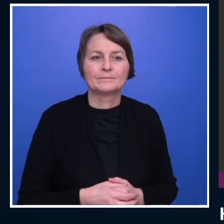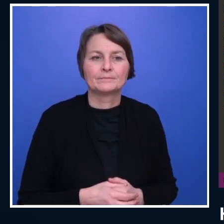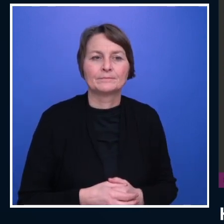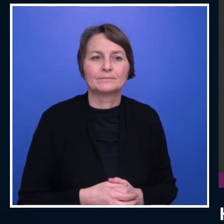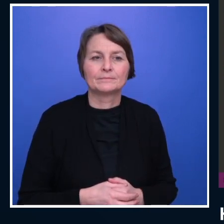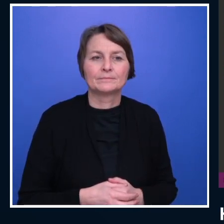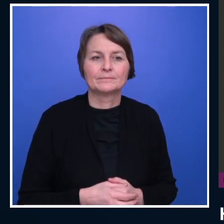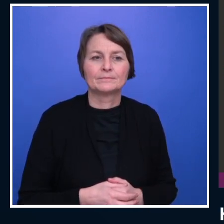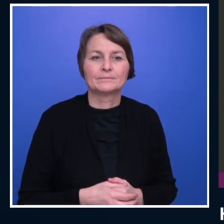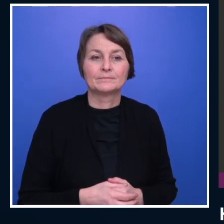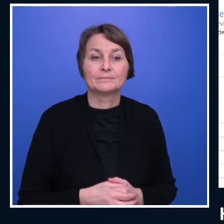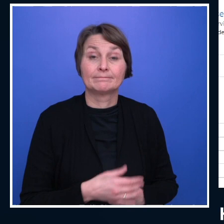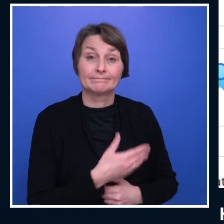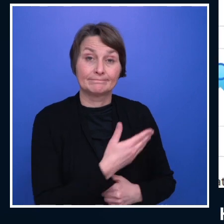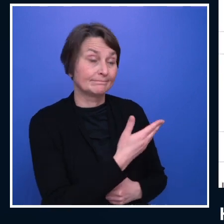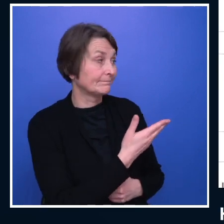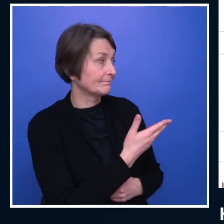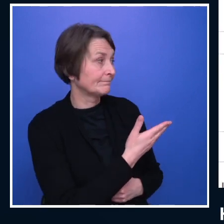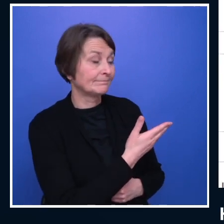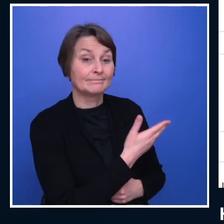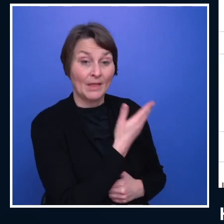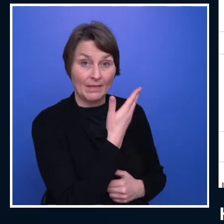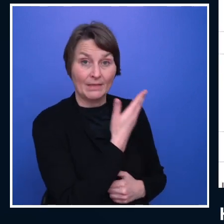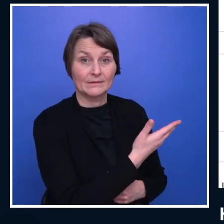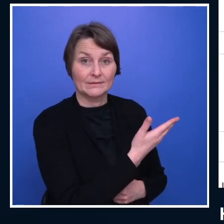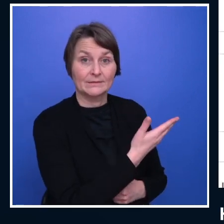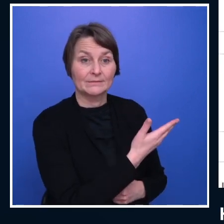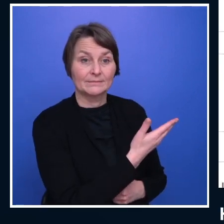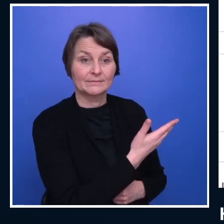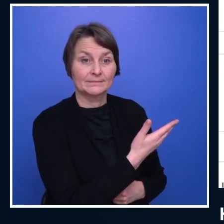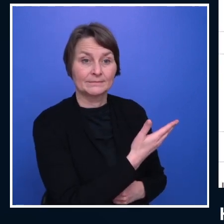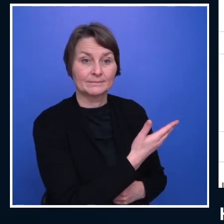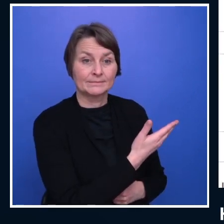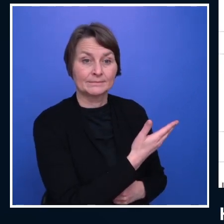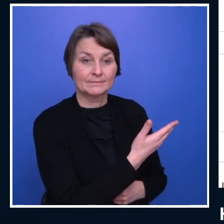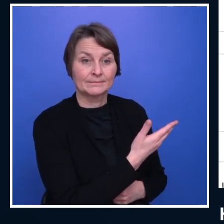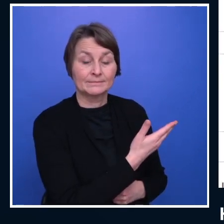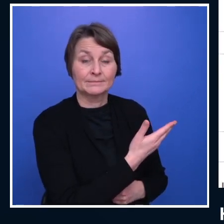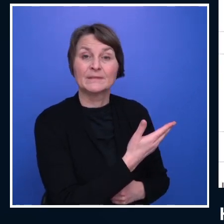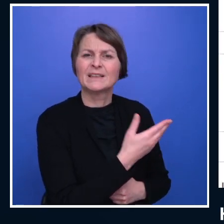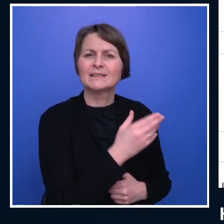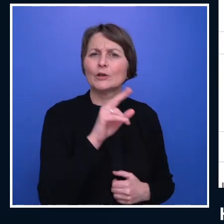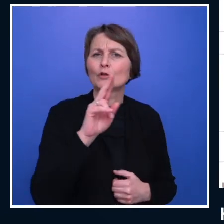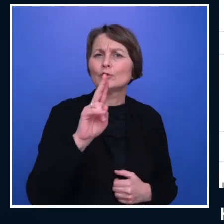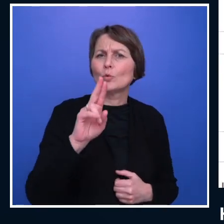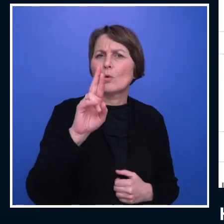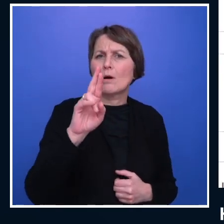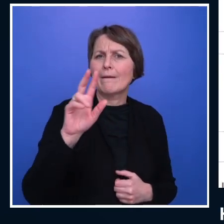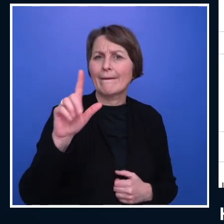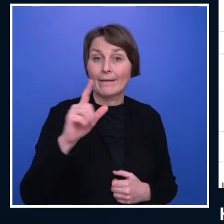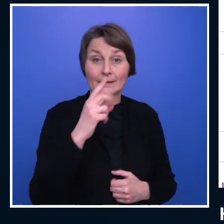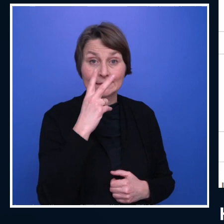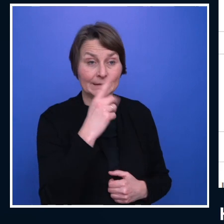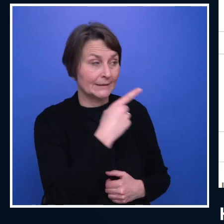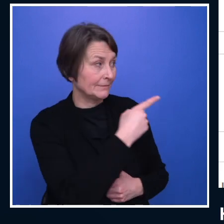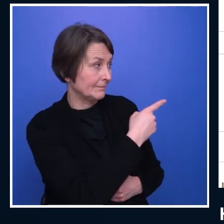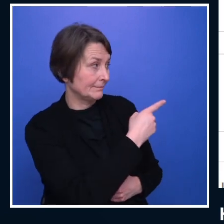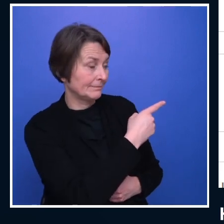here. It is this site. So you look at this URL. No matter what you do, you're going to get a URL that's